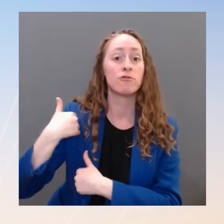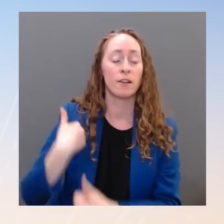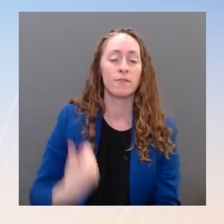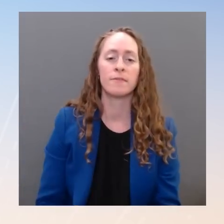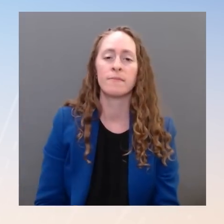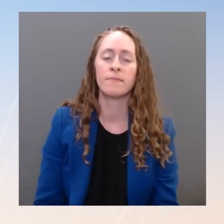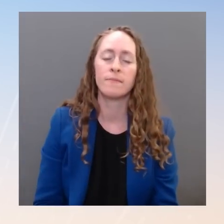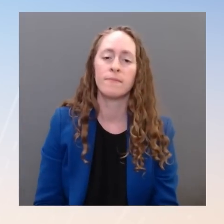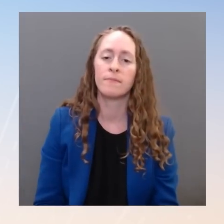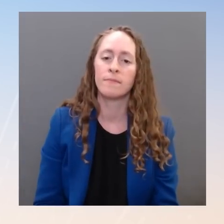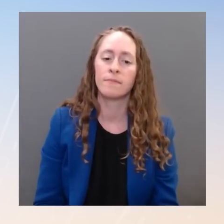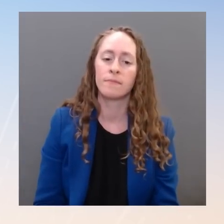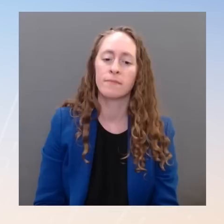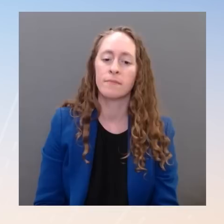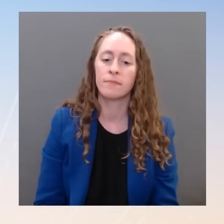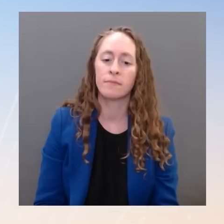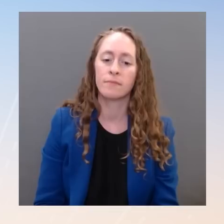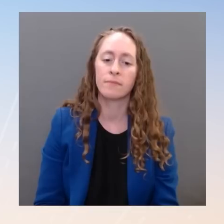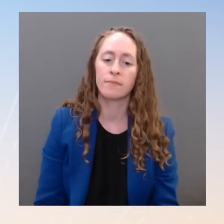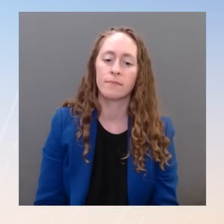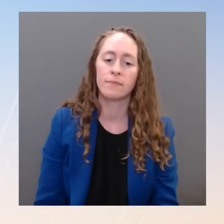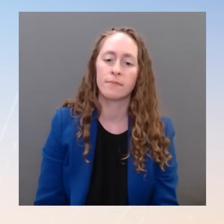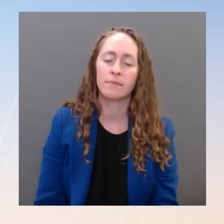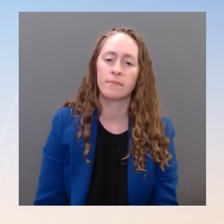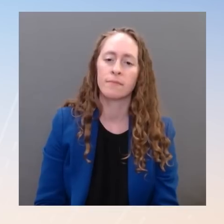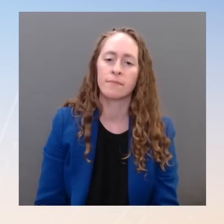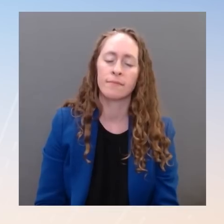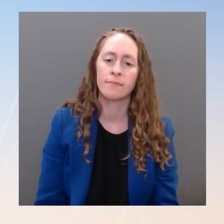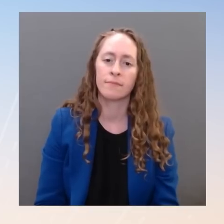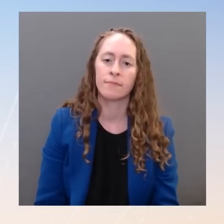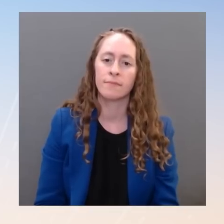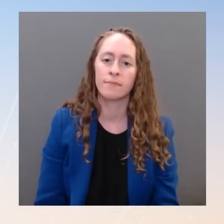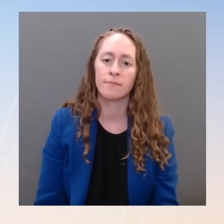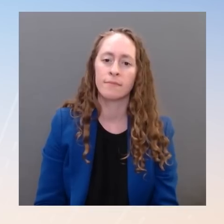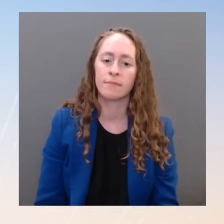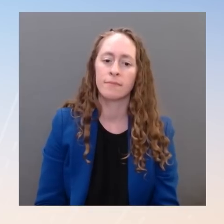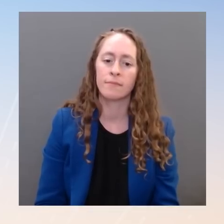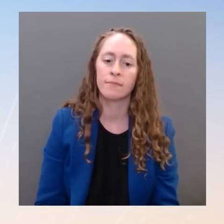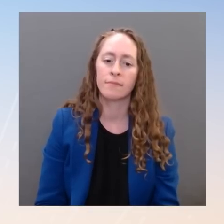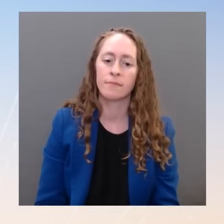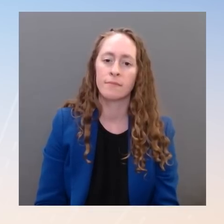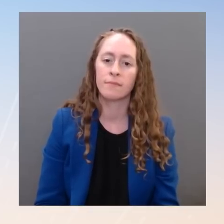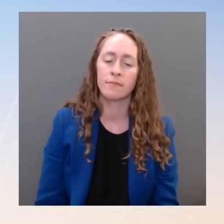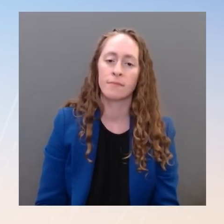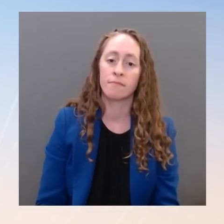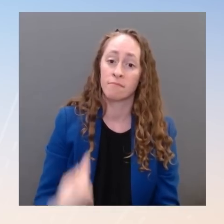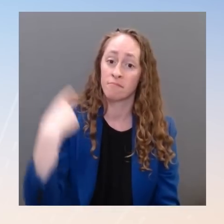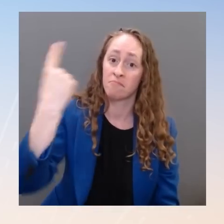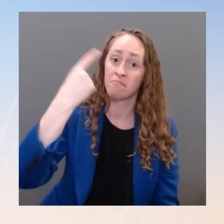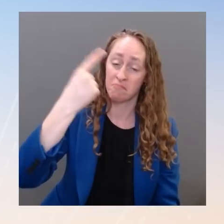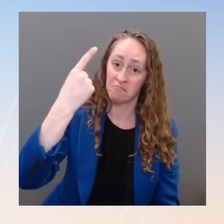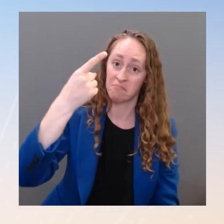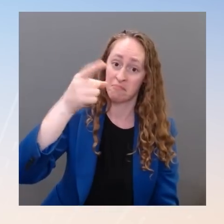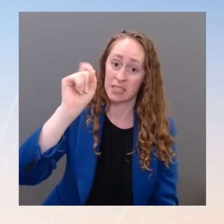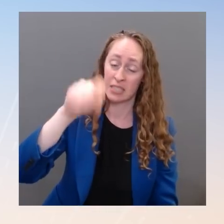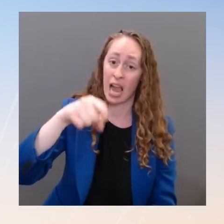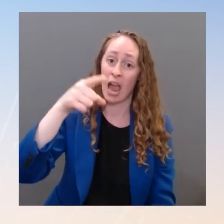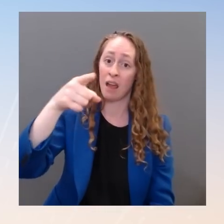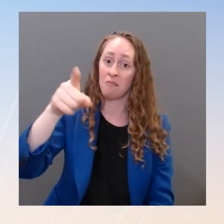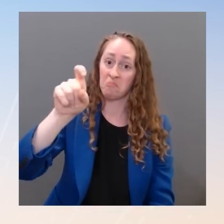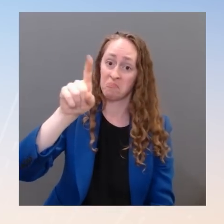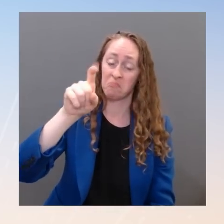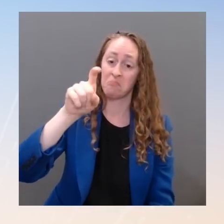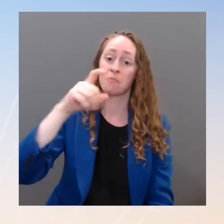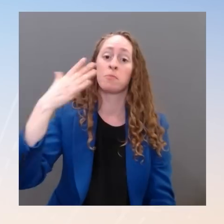weeks if Congress is unable to pass something, recoup it from the supplemental later? And if you do that, is there a limit to how much money you can spend that way up